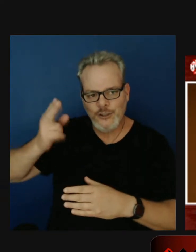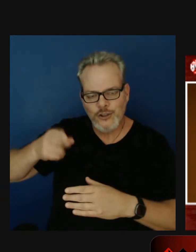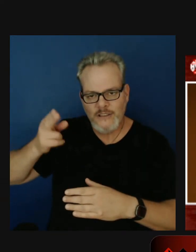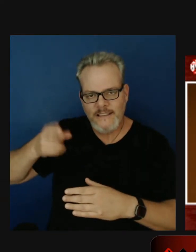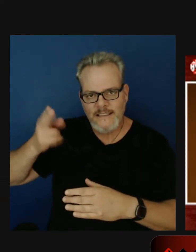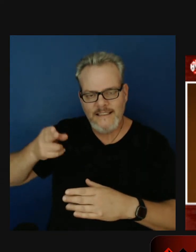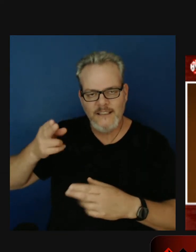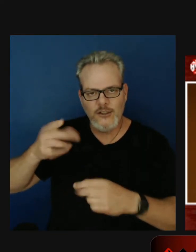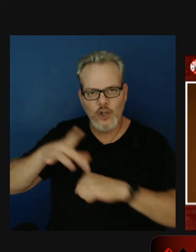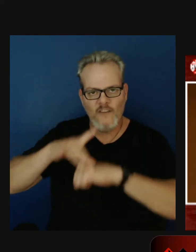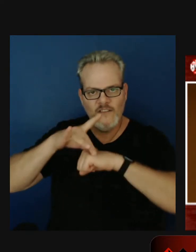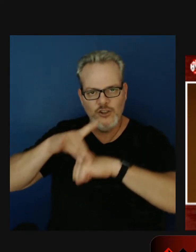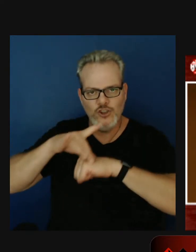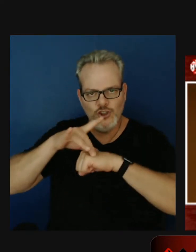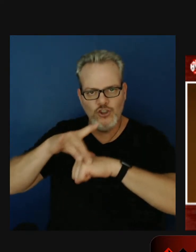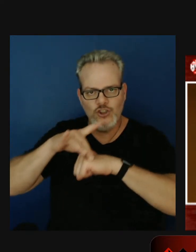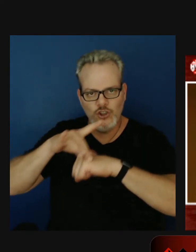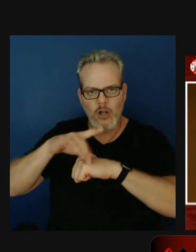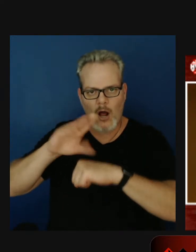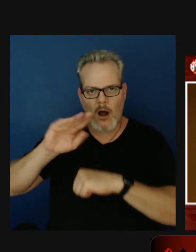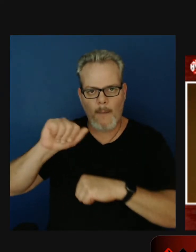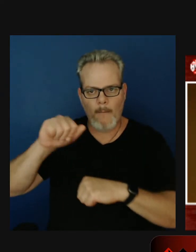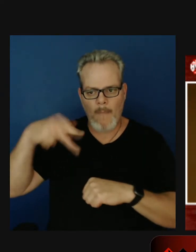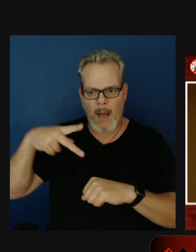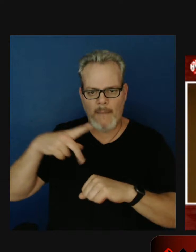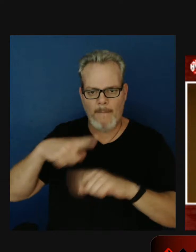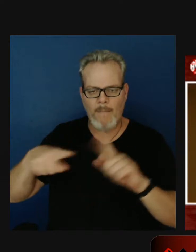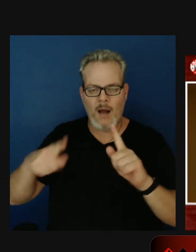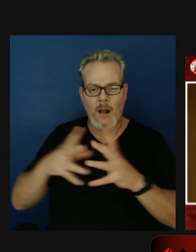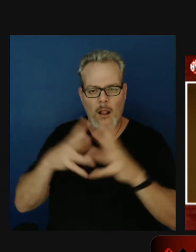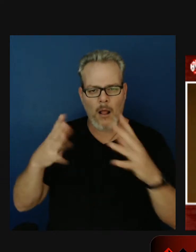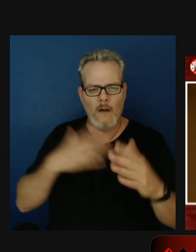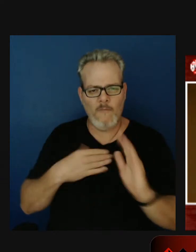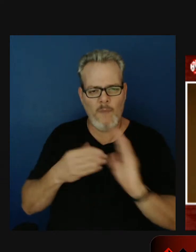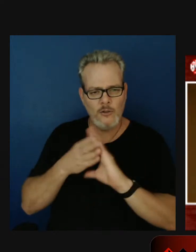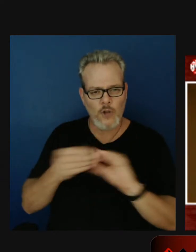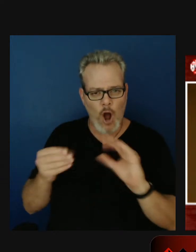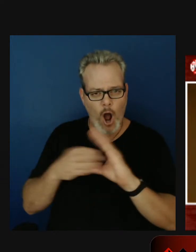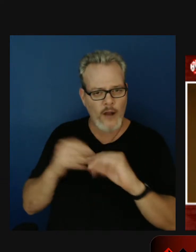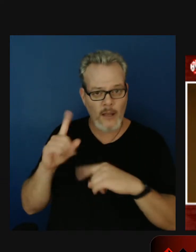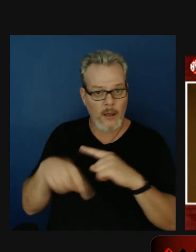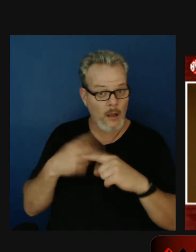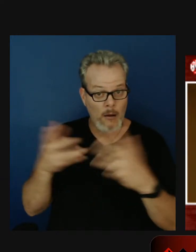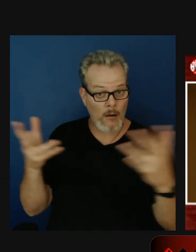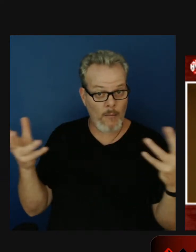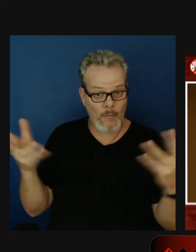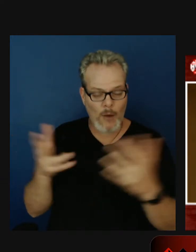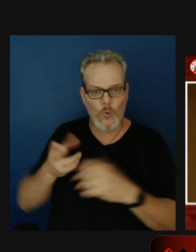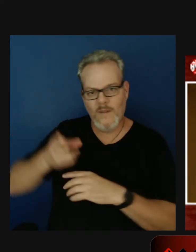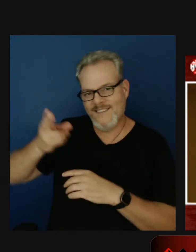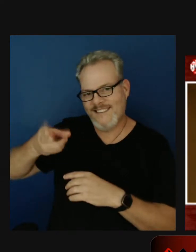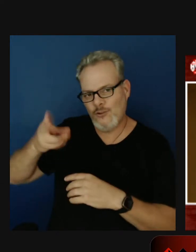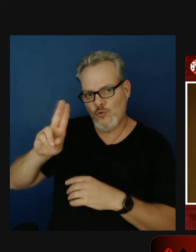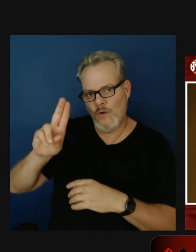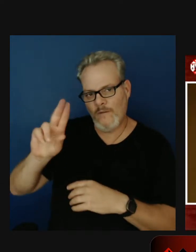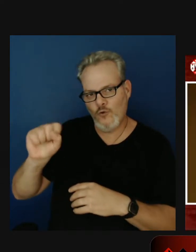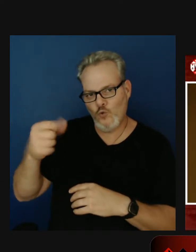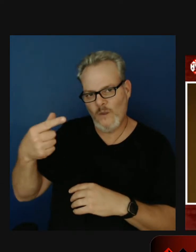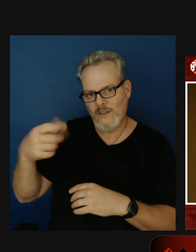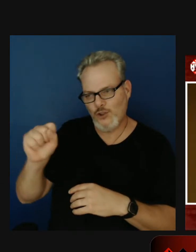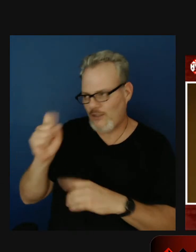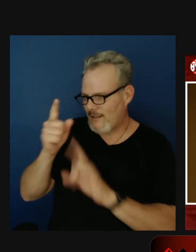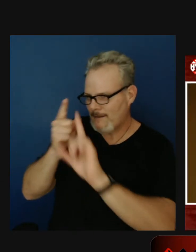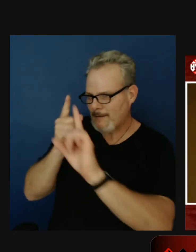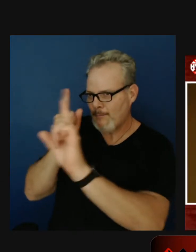to compile maps, but a lot of what I'm going to be talking about is kind of the history of the USGS and its mission, as